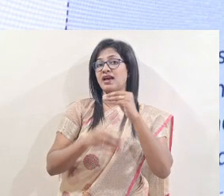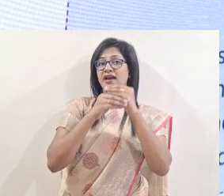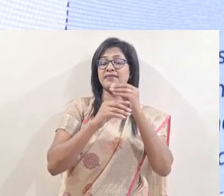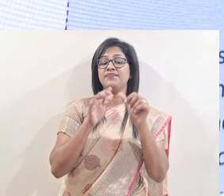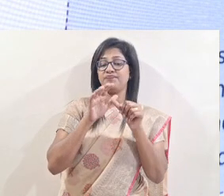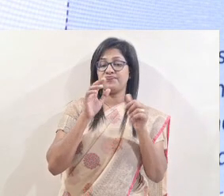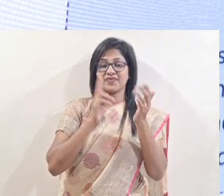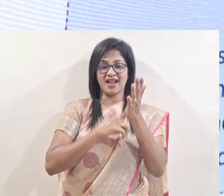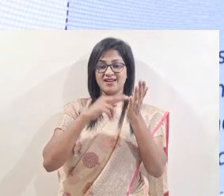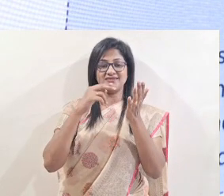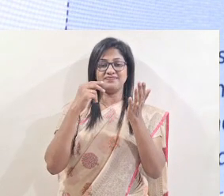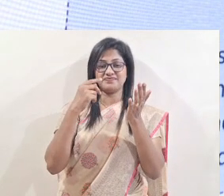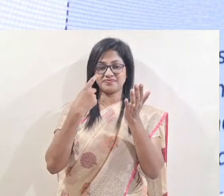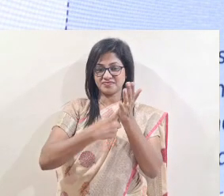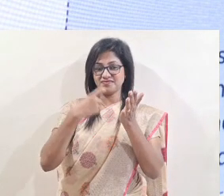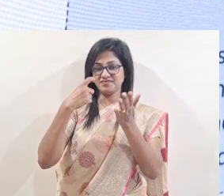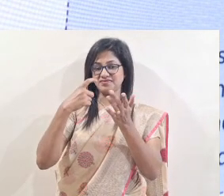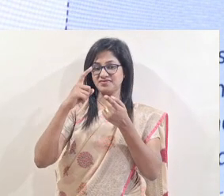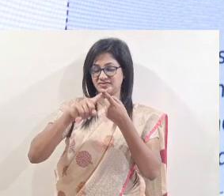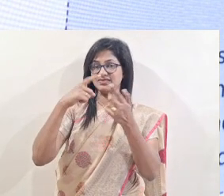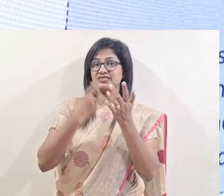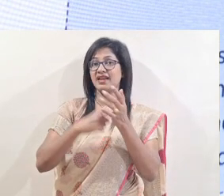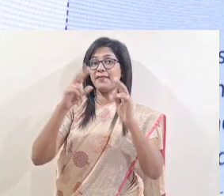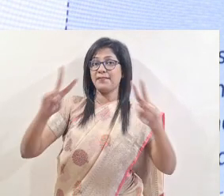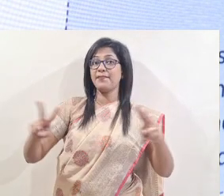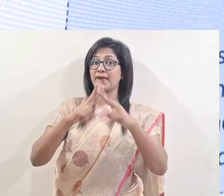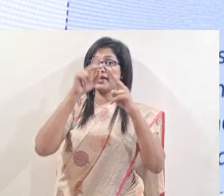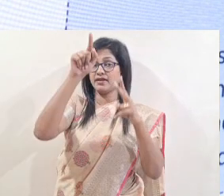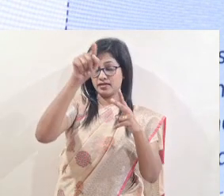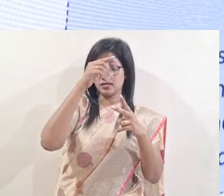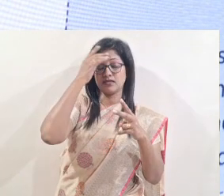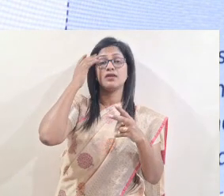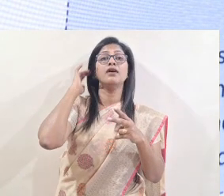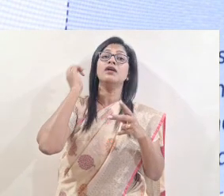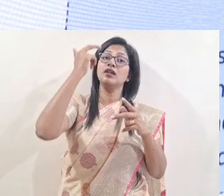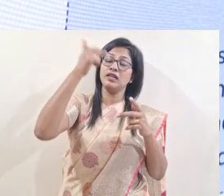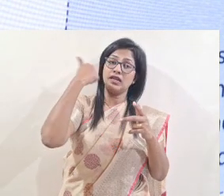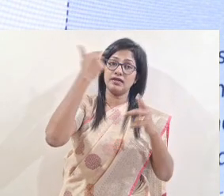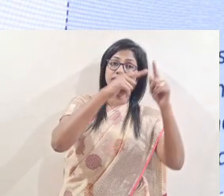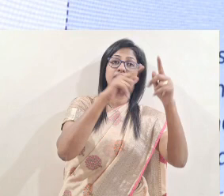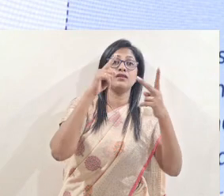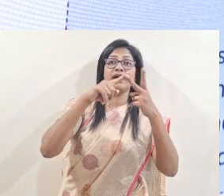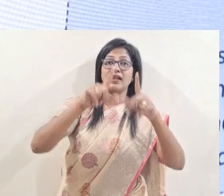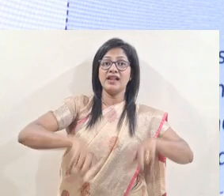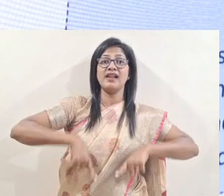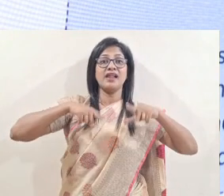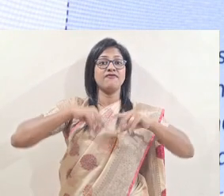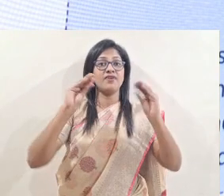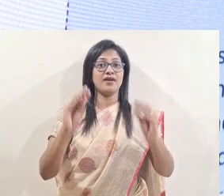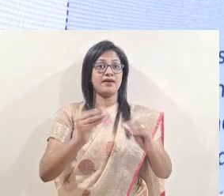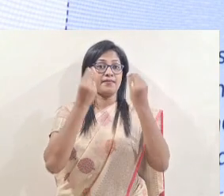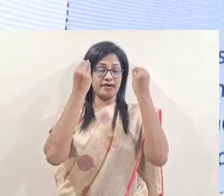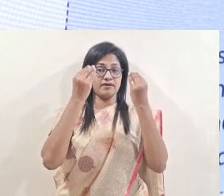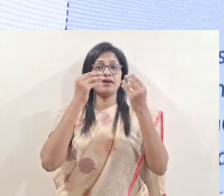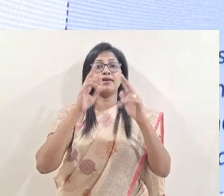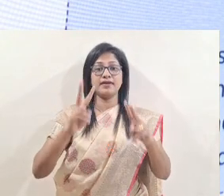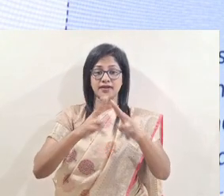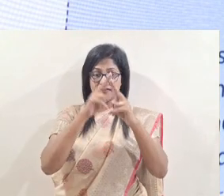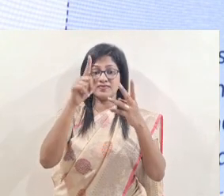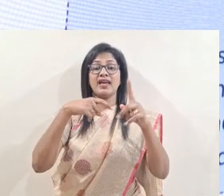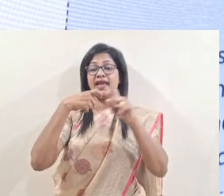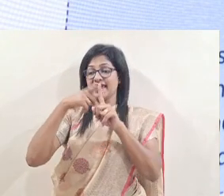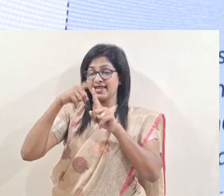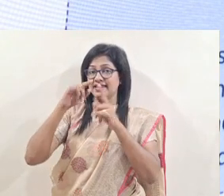it improved the livability of the people of the region. And then similarly, in case of KTX in Korea,